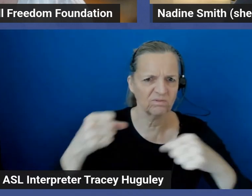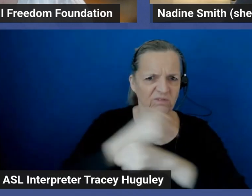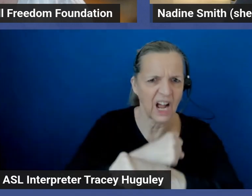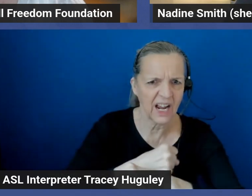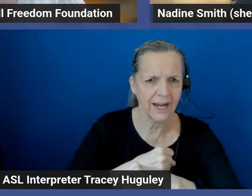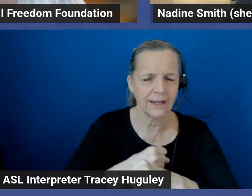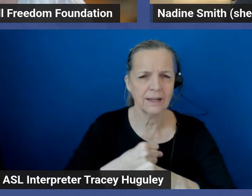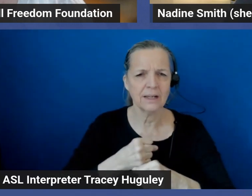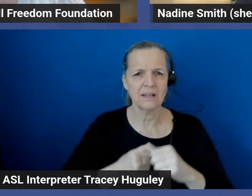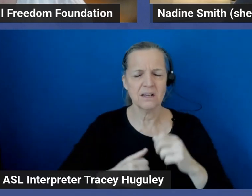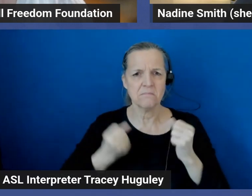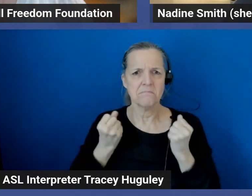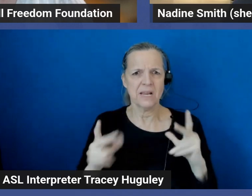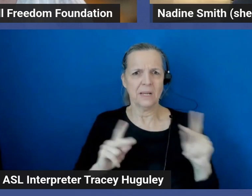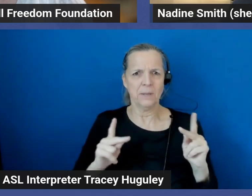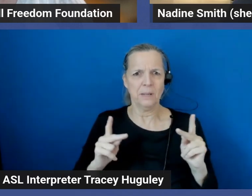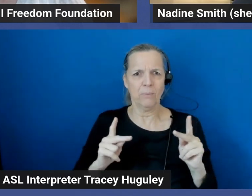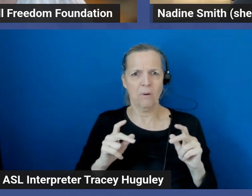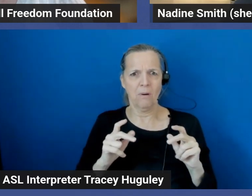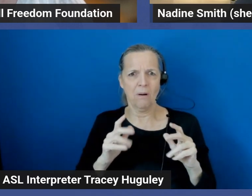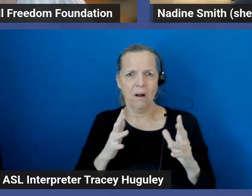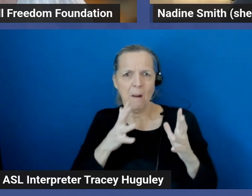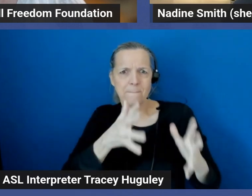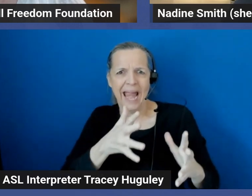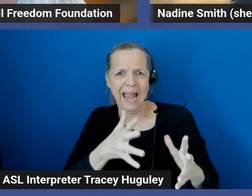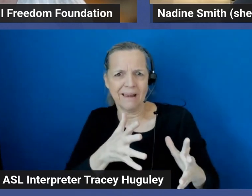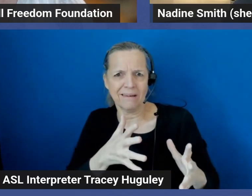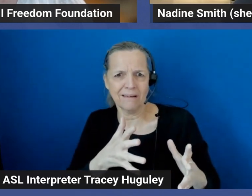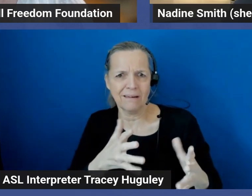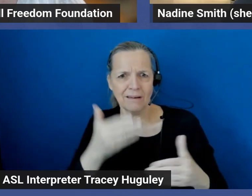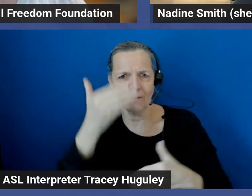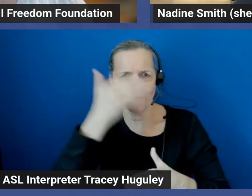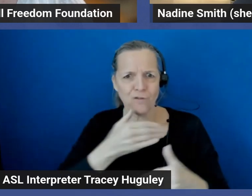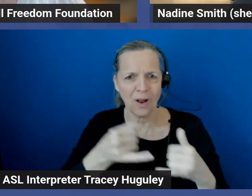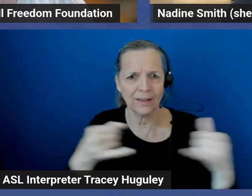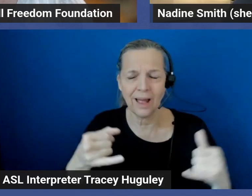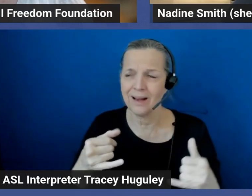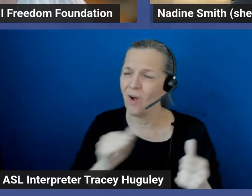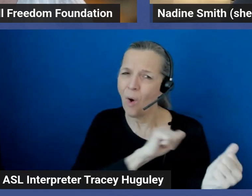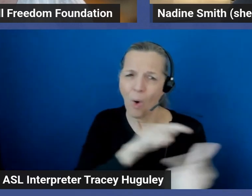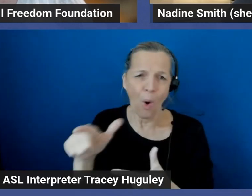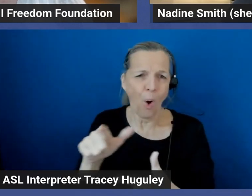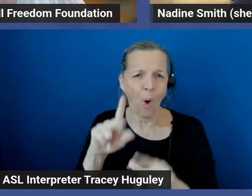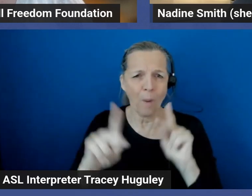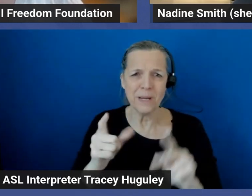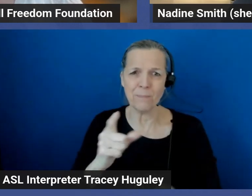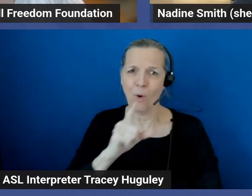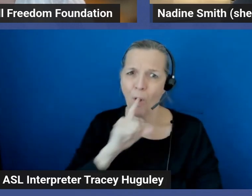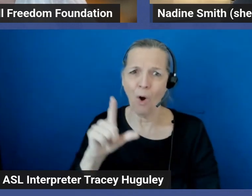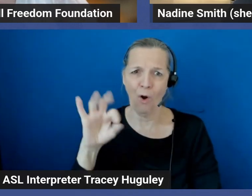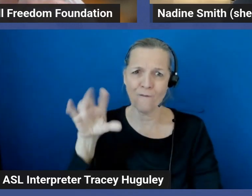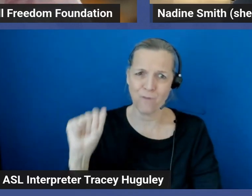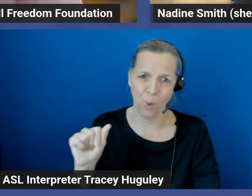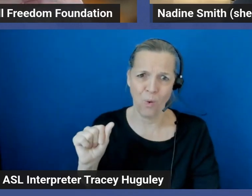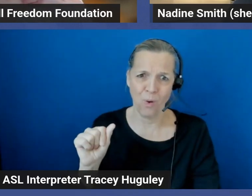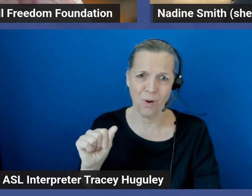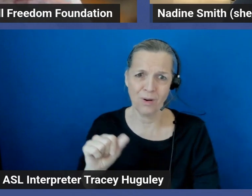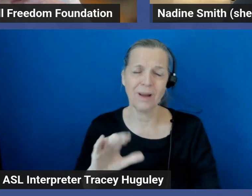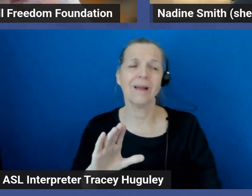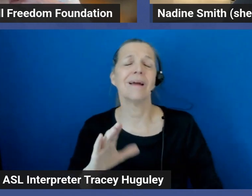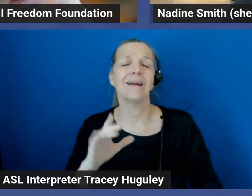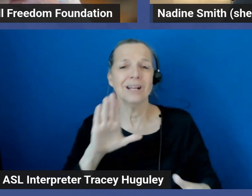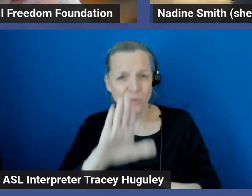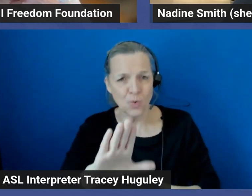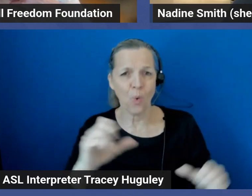abandoning the front line. And we were saying, you have to understand that everyone's a Floridian right now. This is your fight because it's coming to your